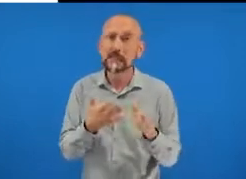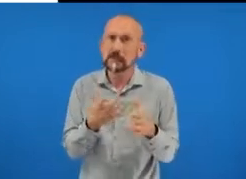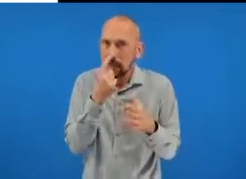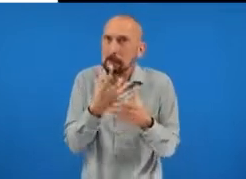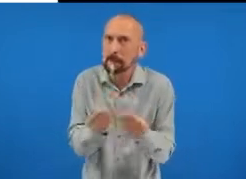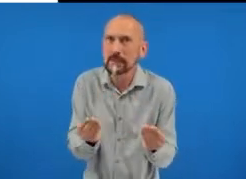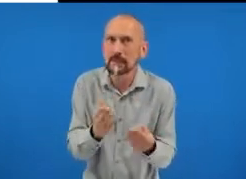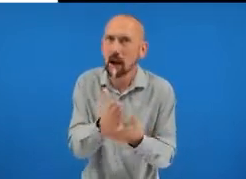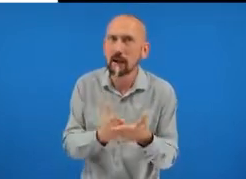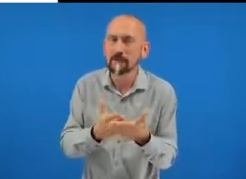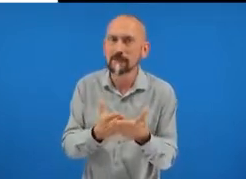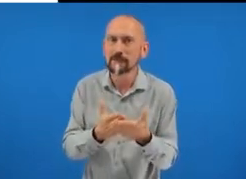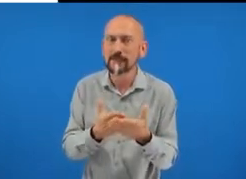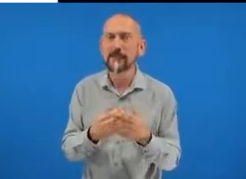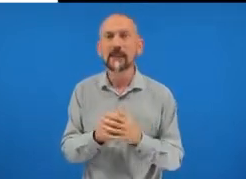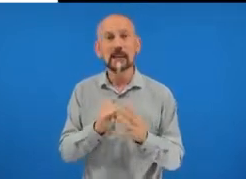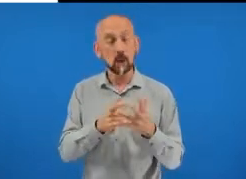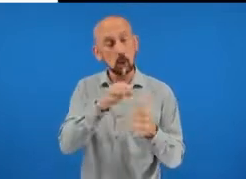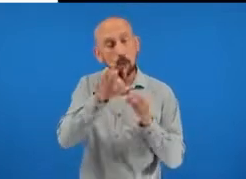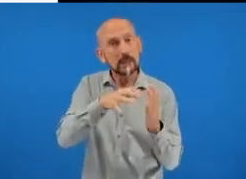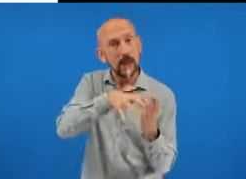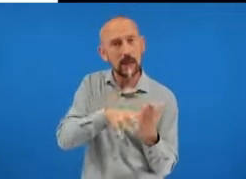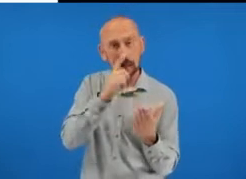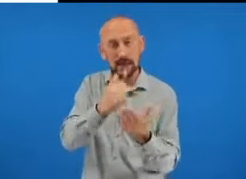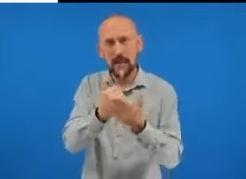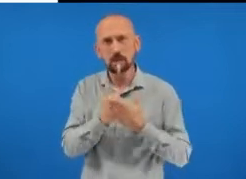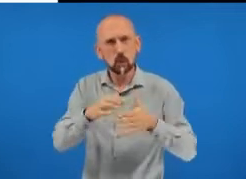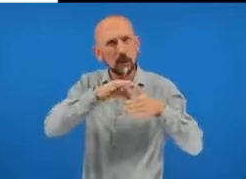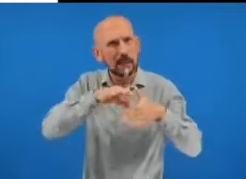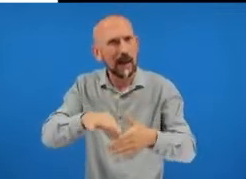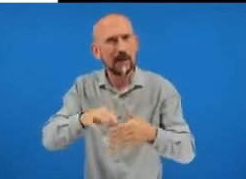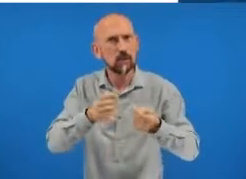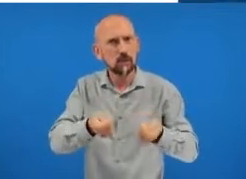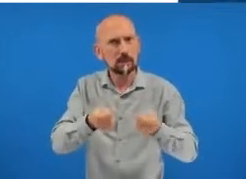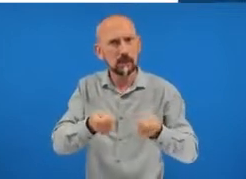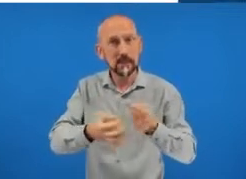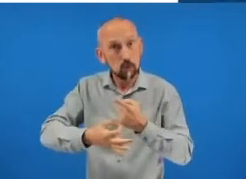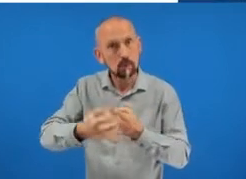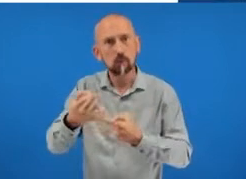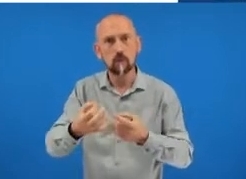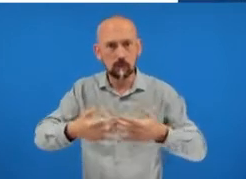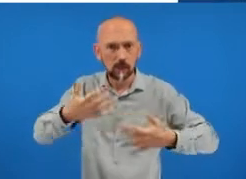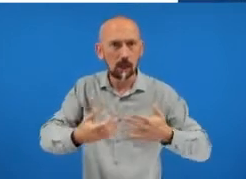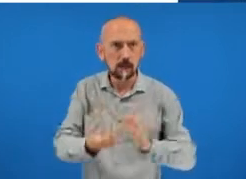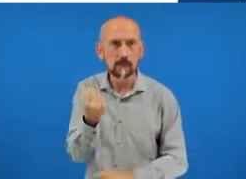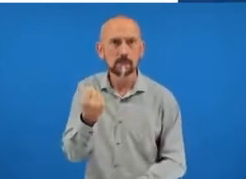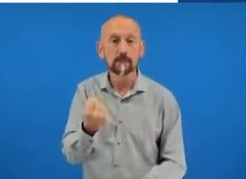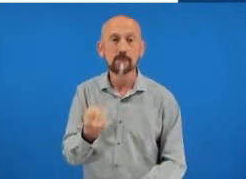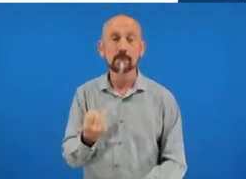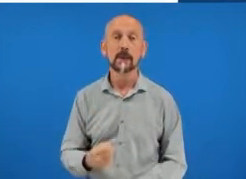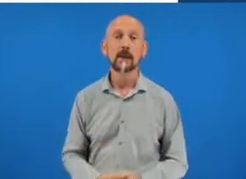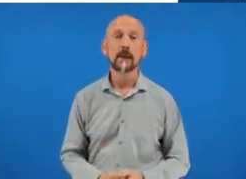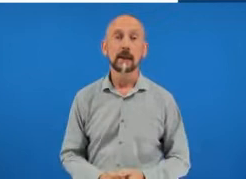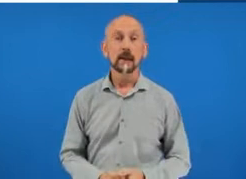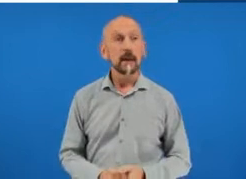in helping guide the treatment we're doing with people to improve our outcomes. I would just like to mention that